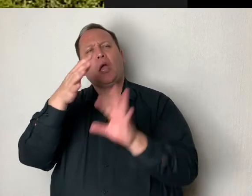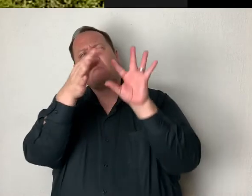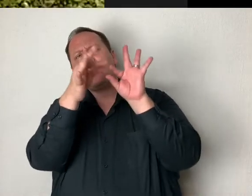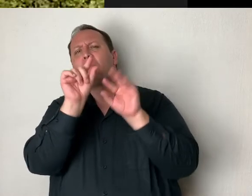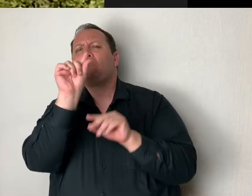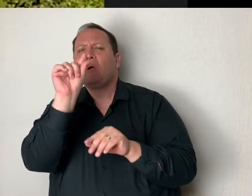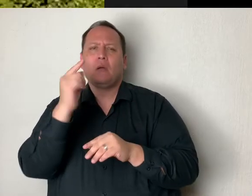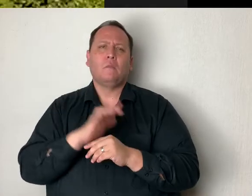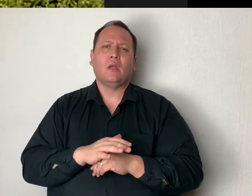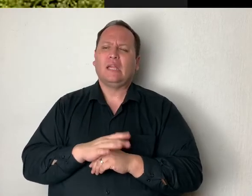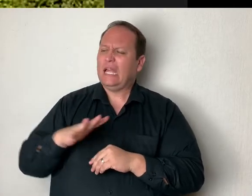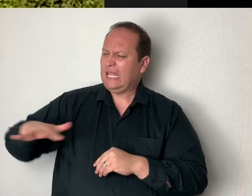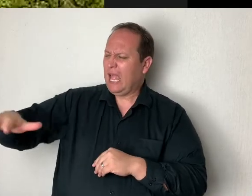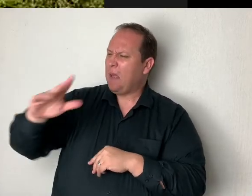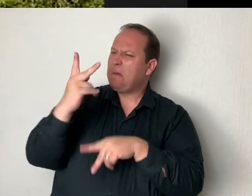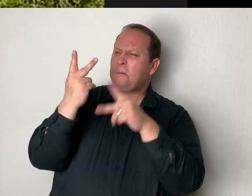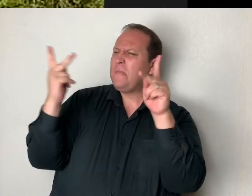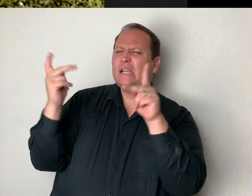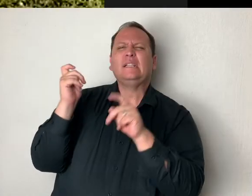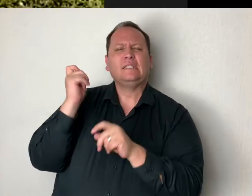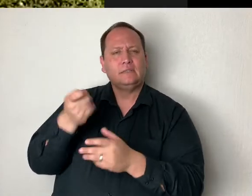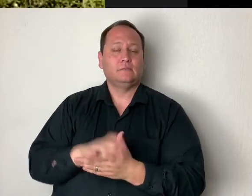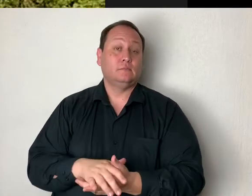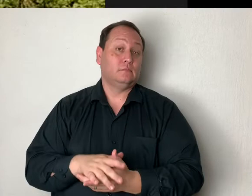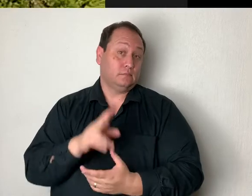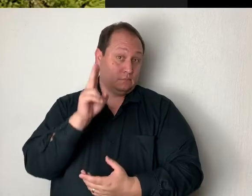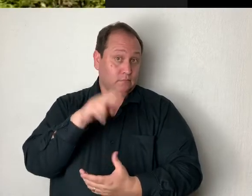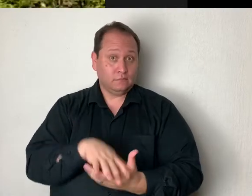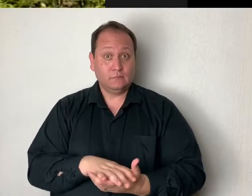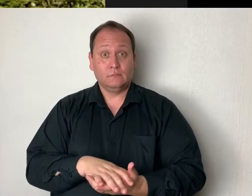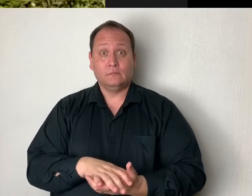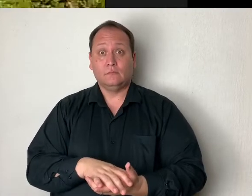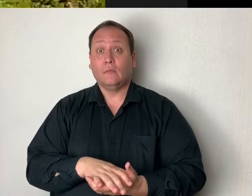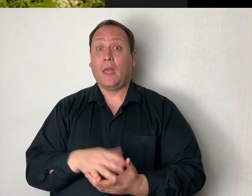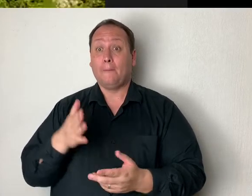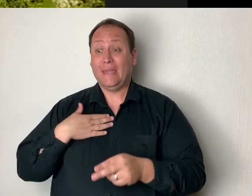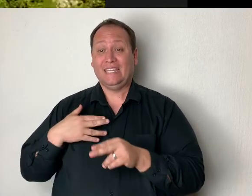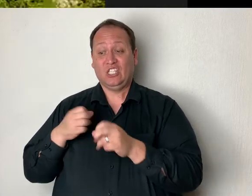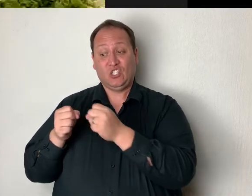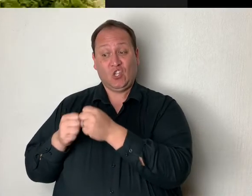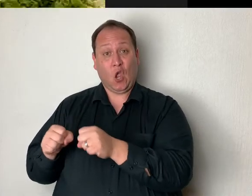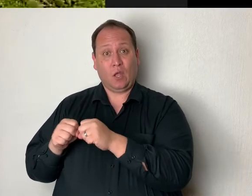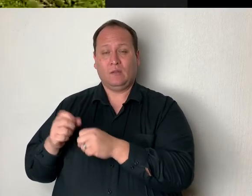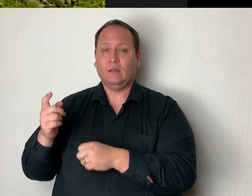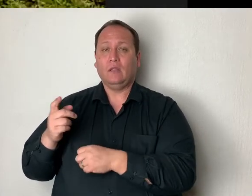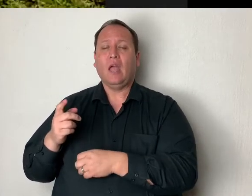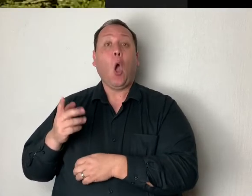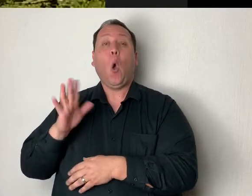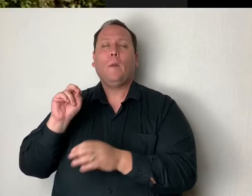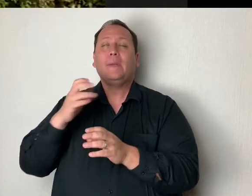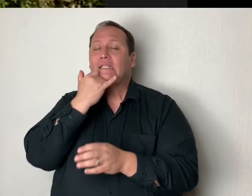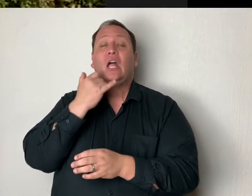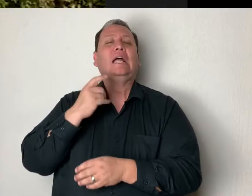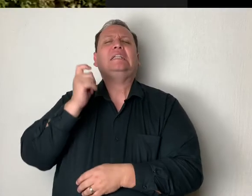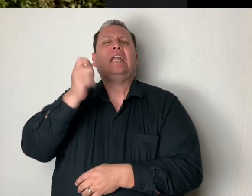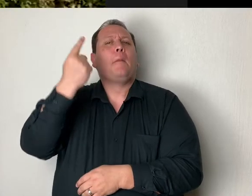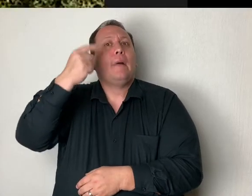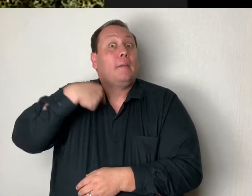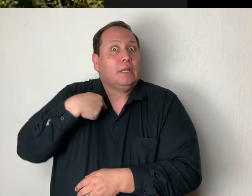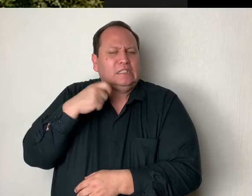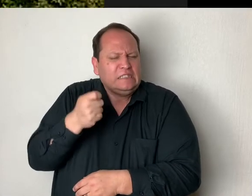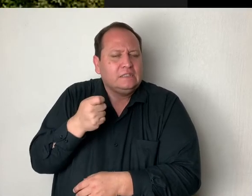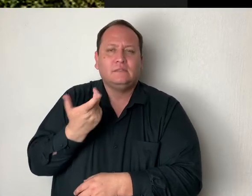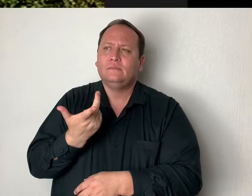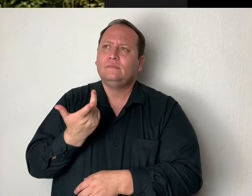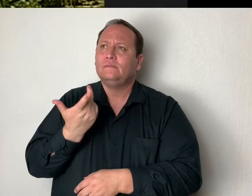Park actually means to me. And, you know, as a grandfather has